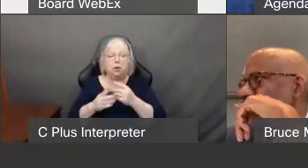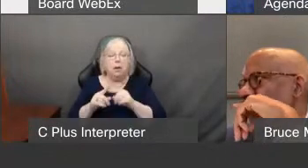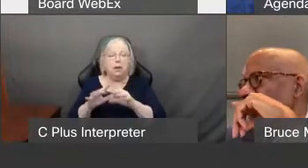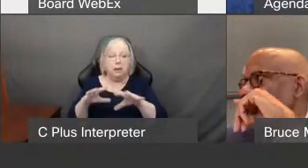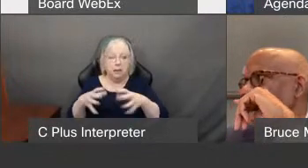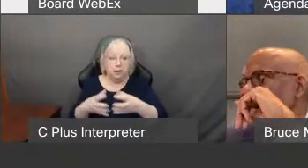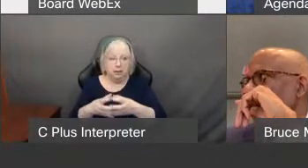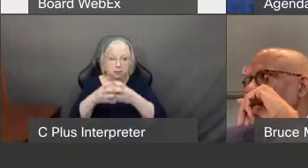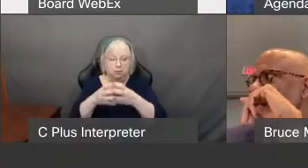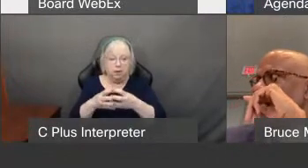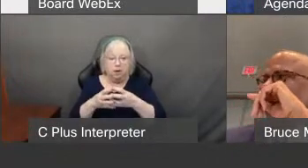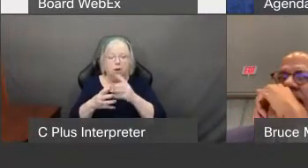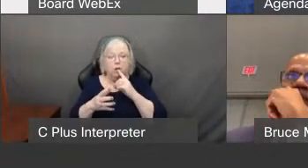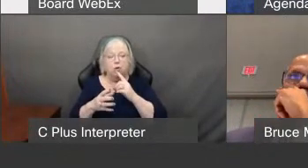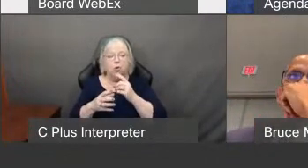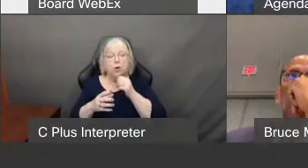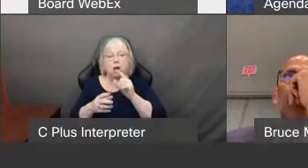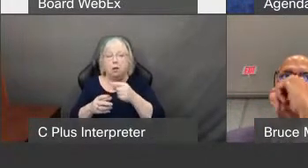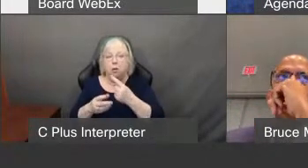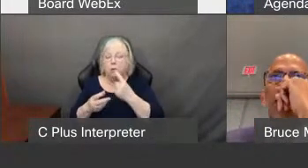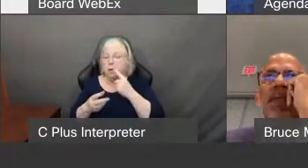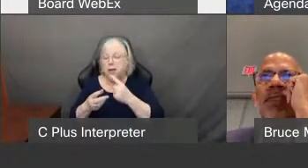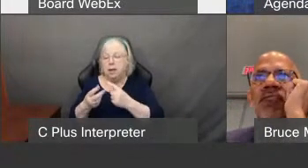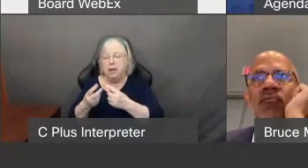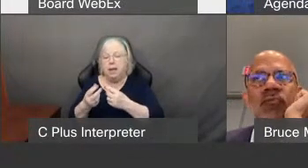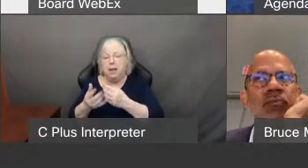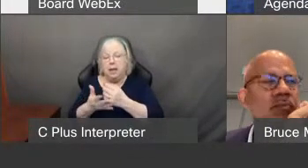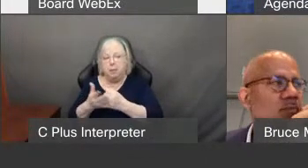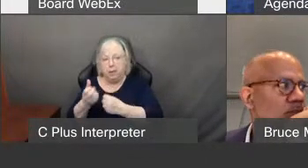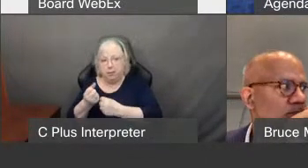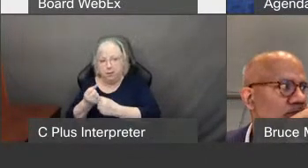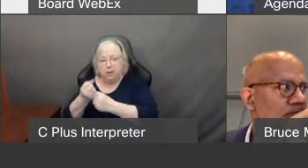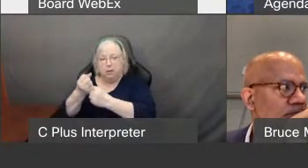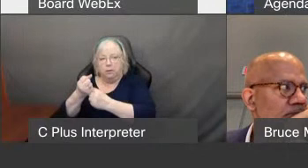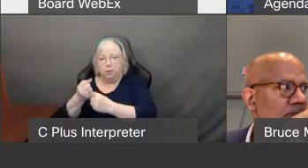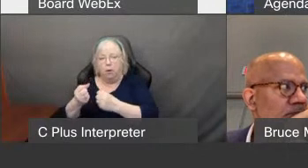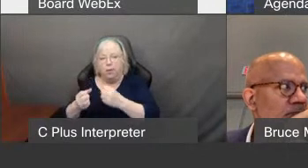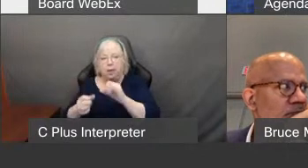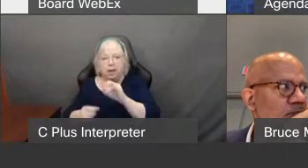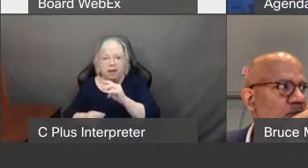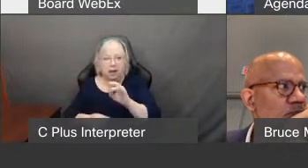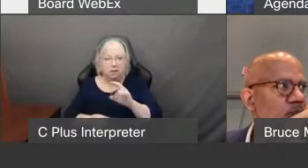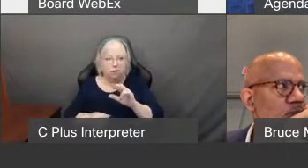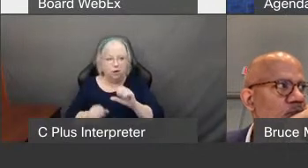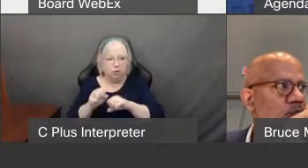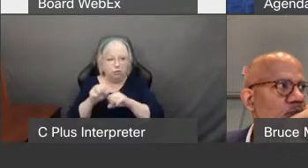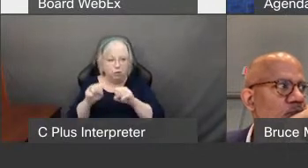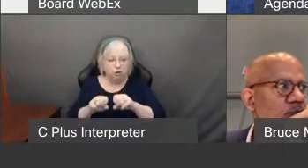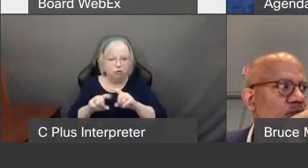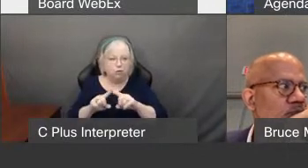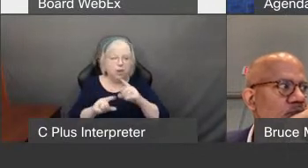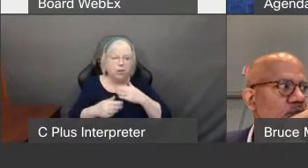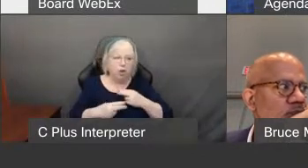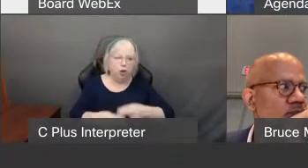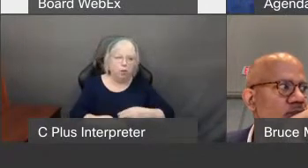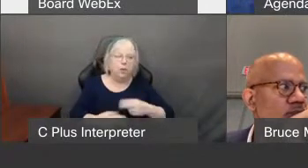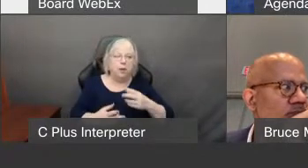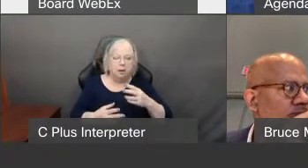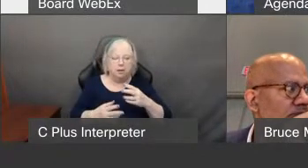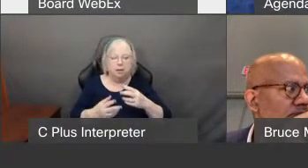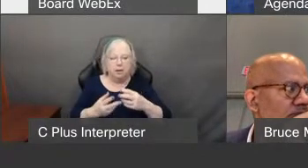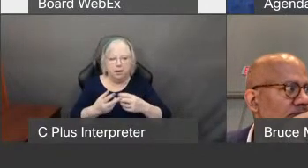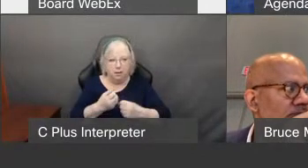sure we're improving not only the infrastructure revitalization, but the human capital revitalization as well. Thank you so much, Director Richardson. Director